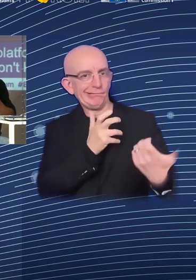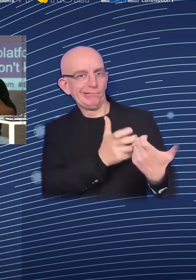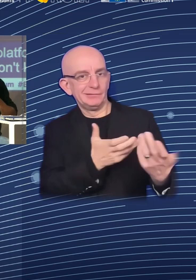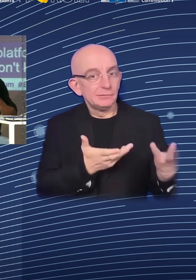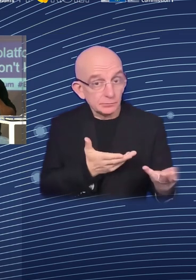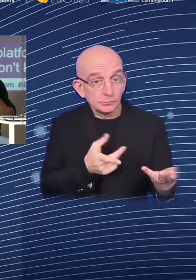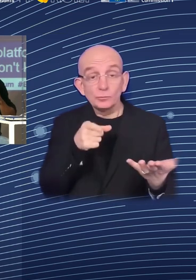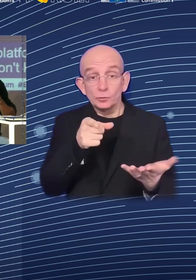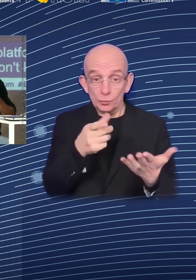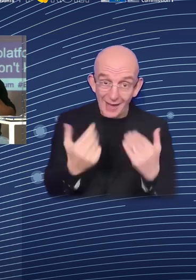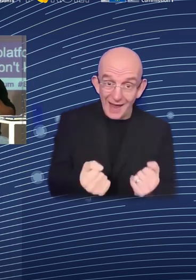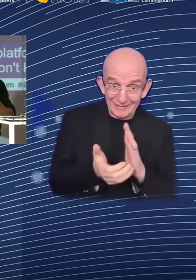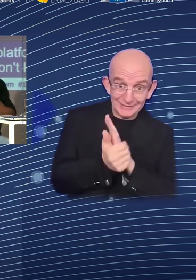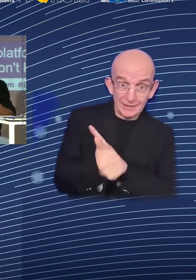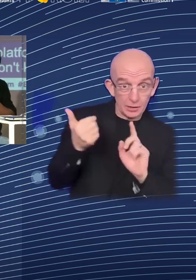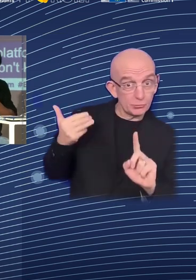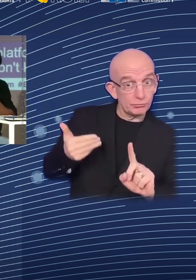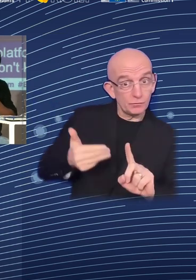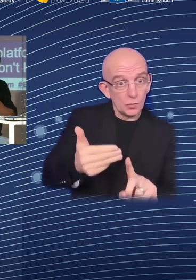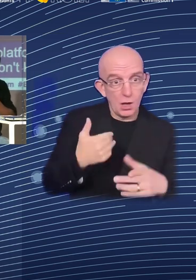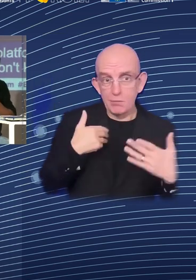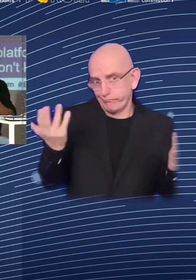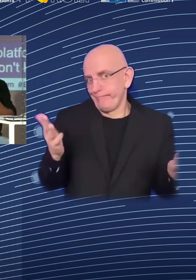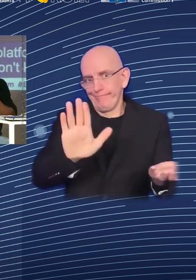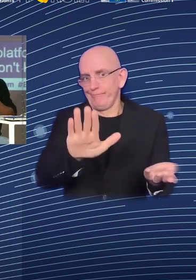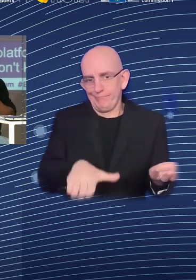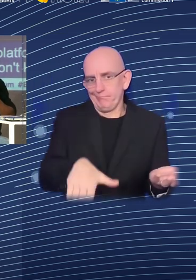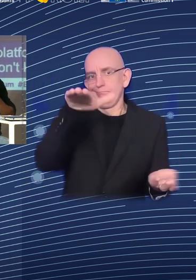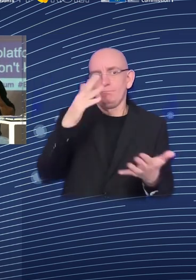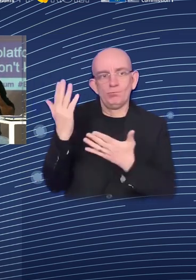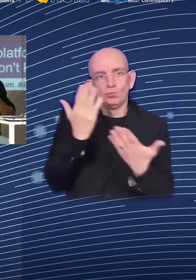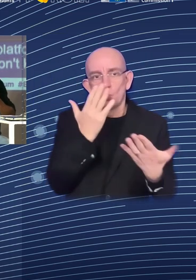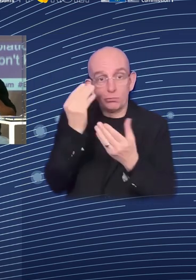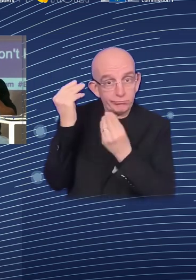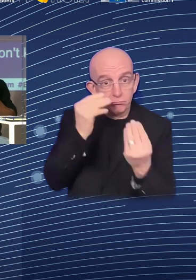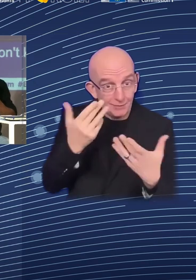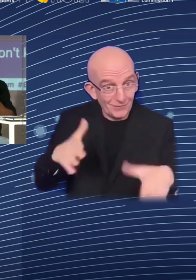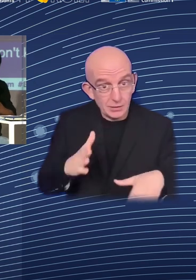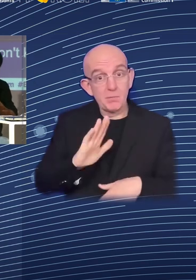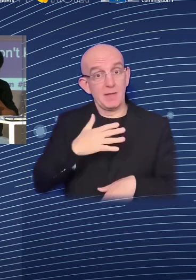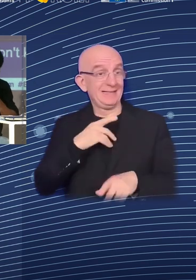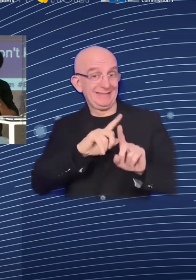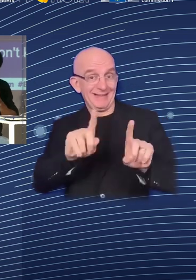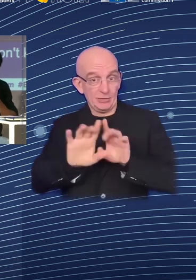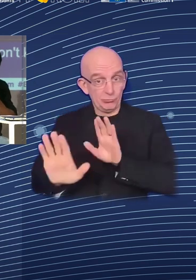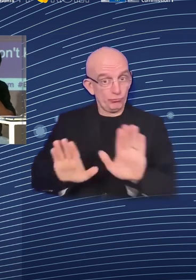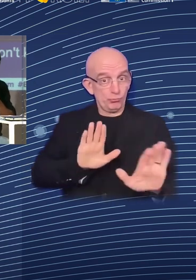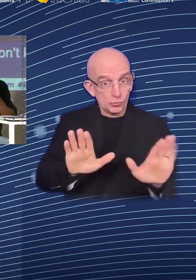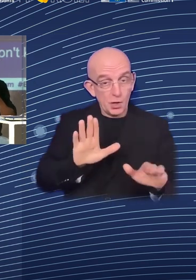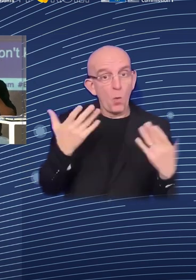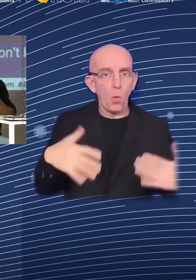bit difficult sometimes, the exams, the assessment. It was not the best moment in our life in school, at